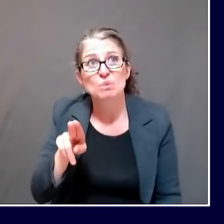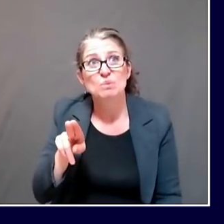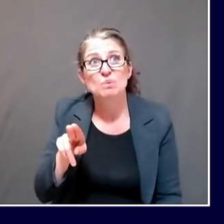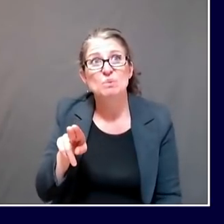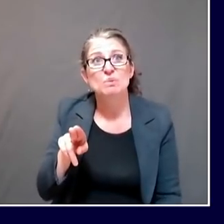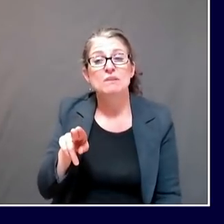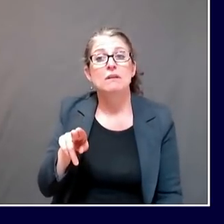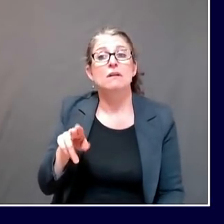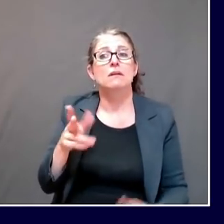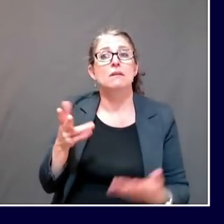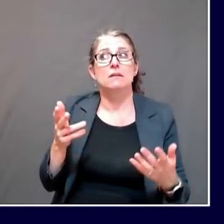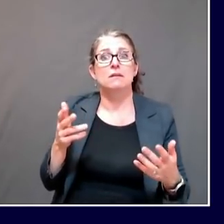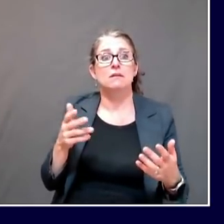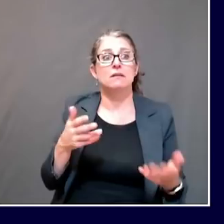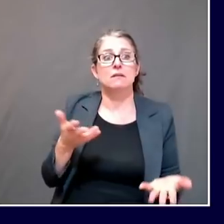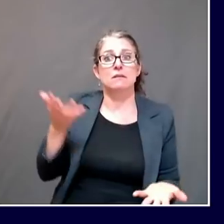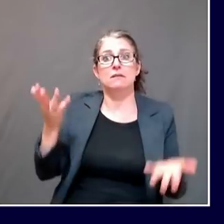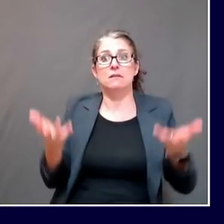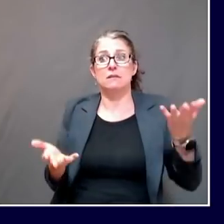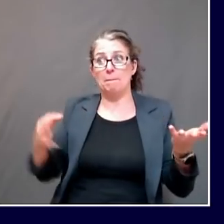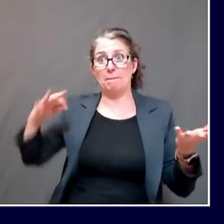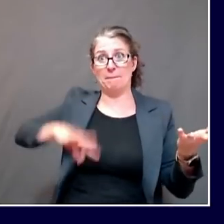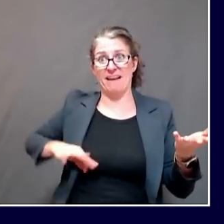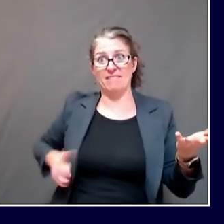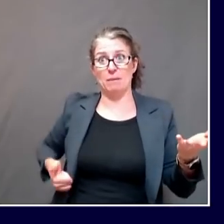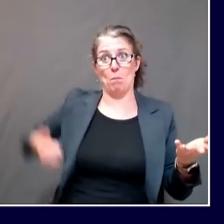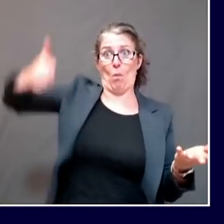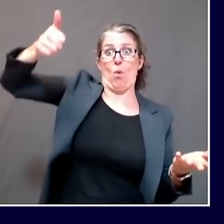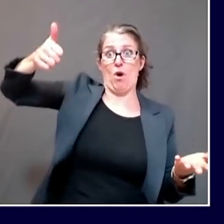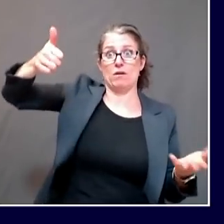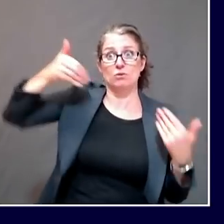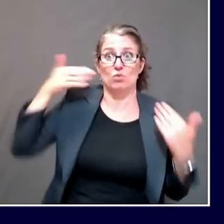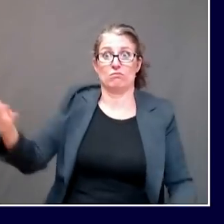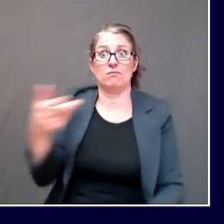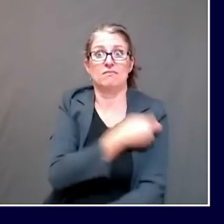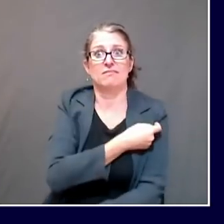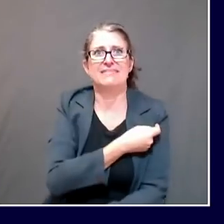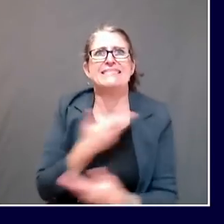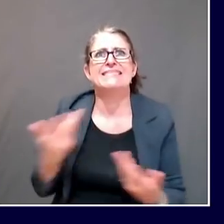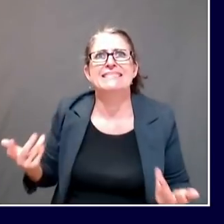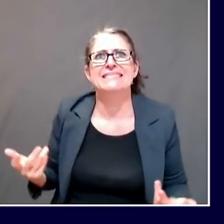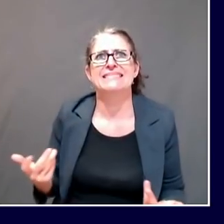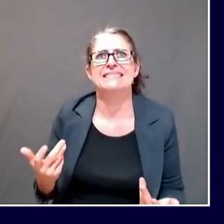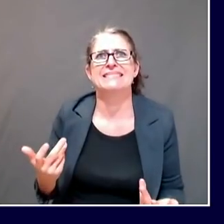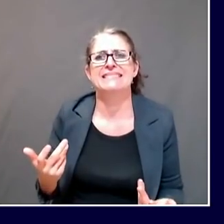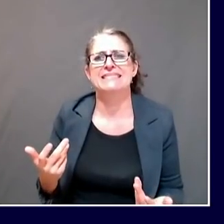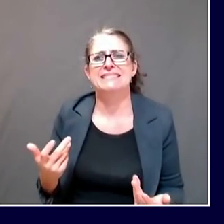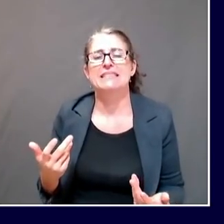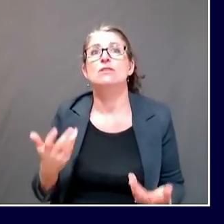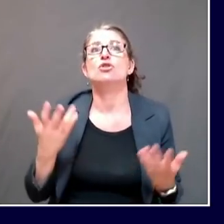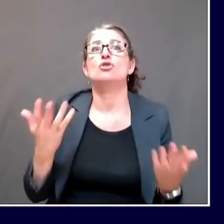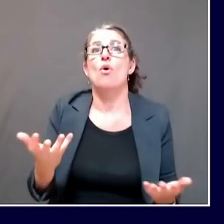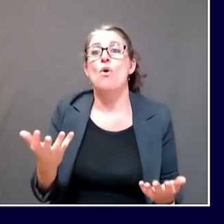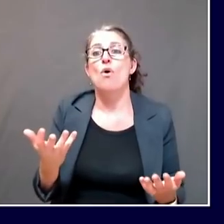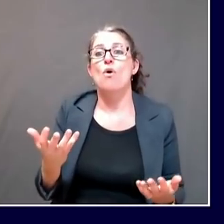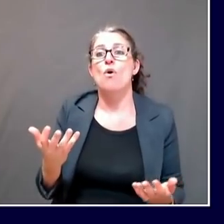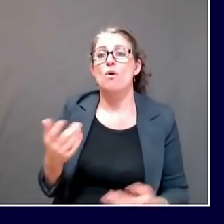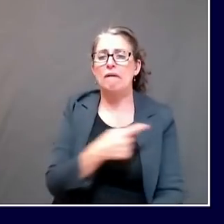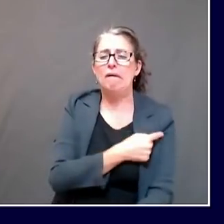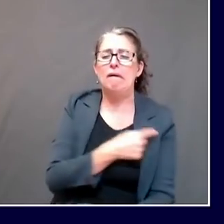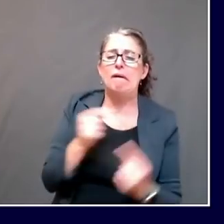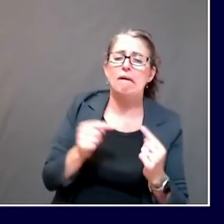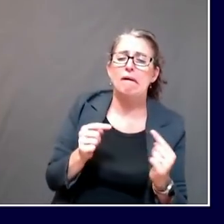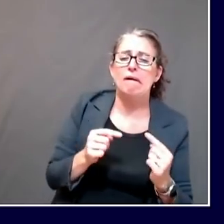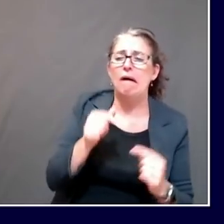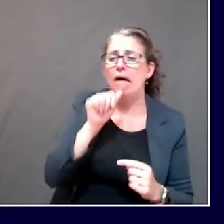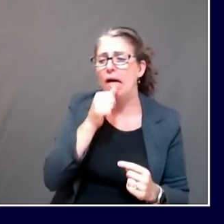year where COVID is circulating is doubly concerning. Great, thank you. I'm going to turn next to Joe Lawler at the